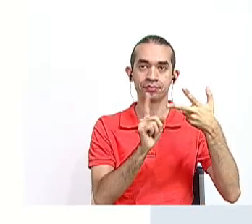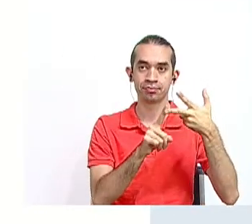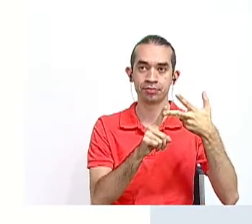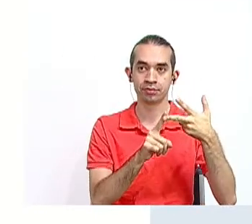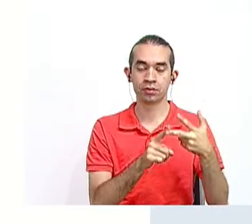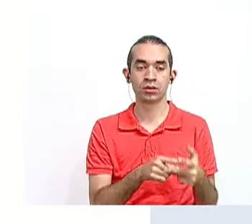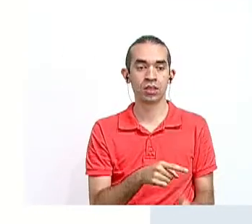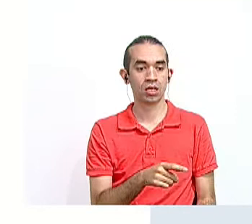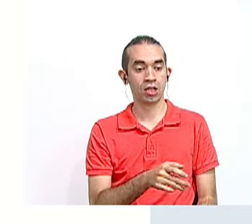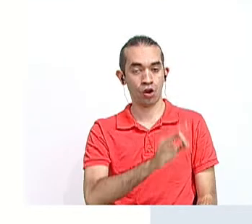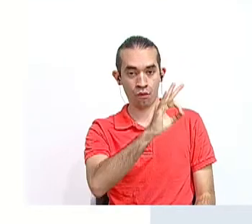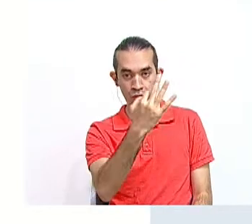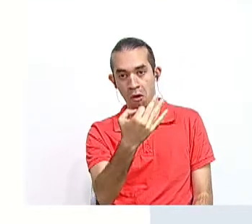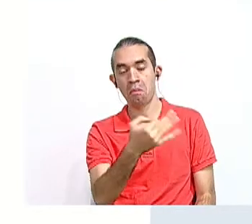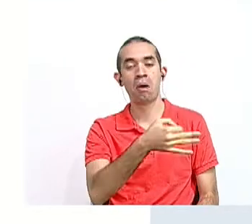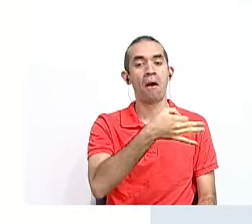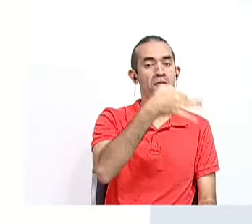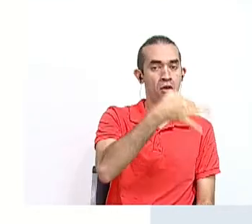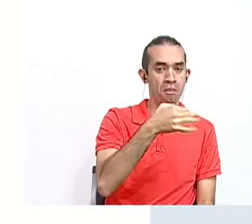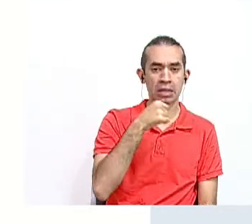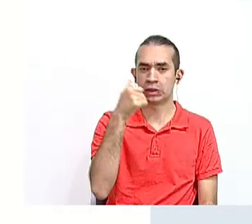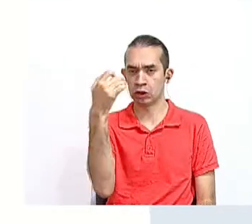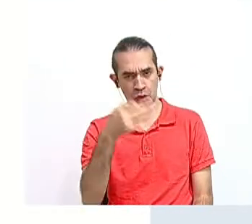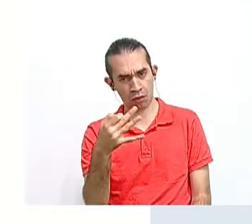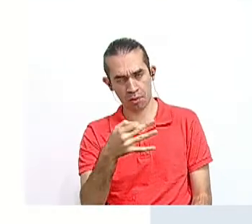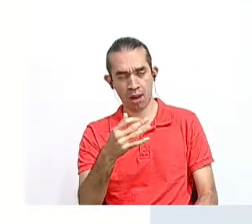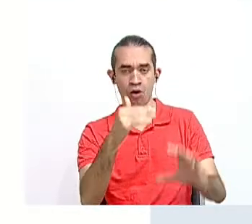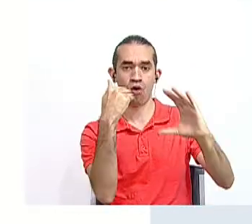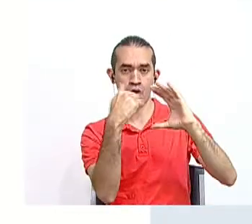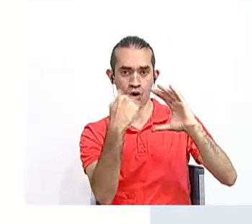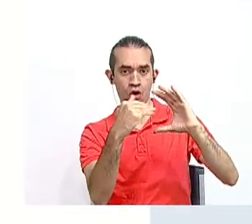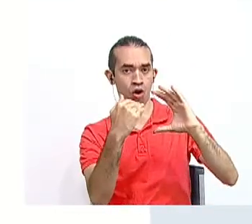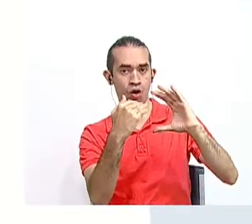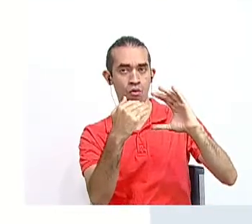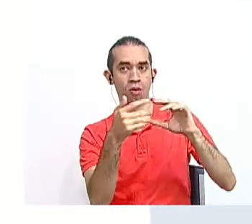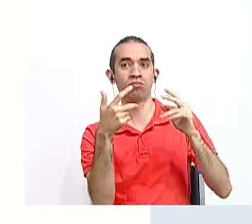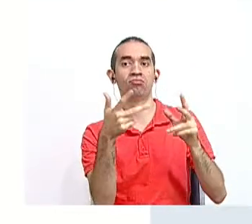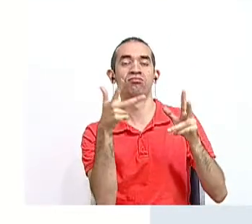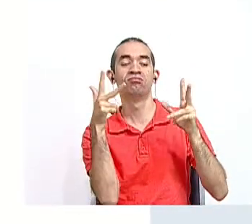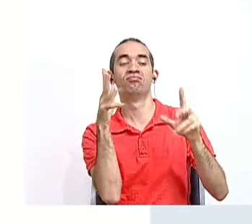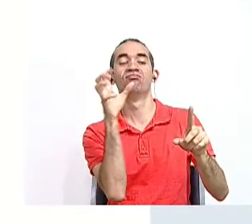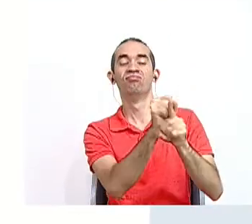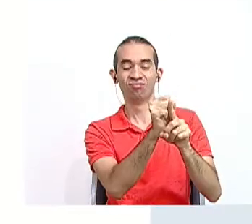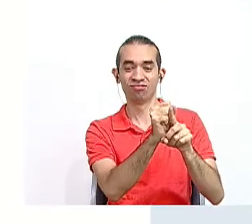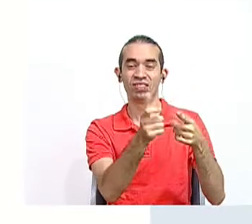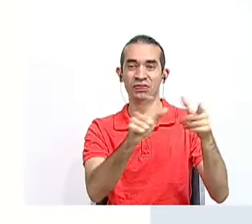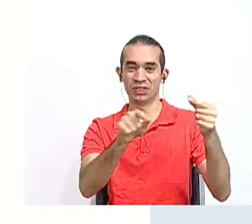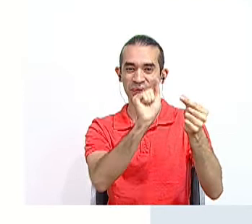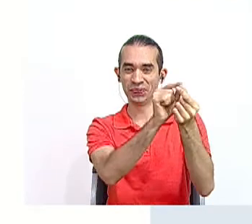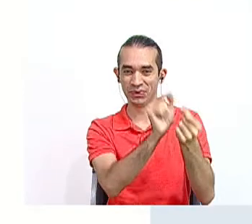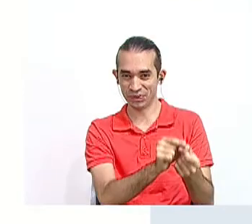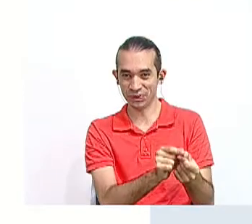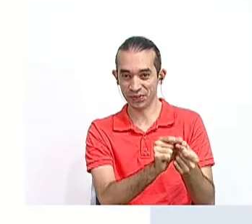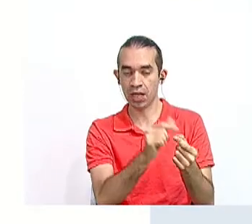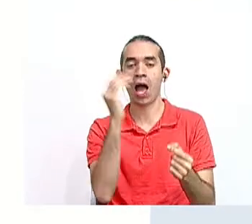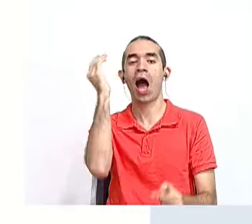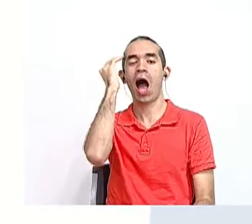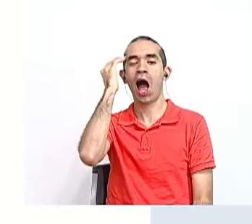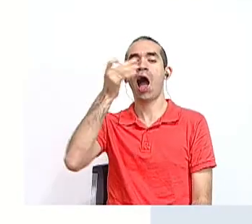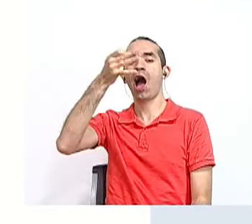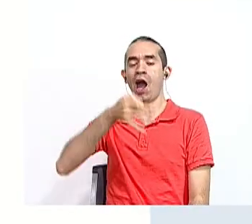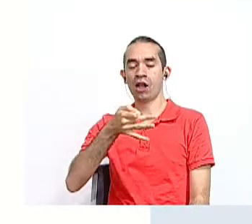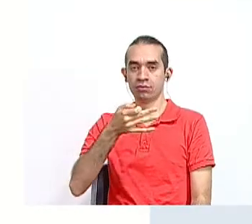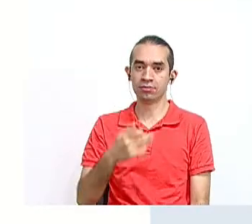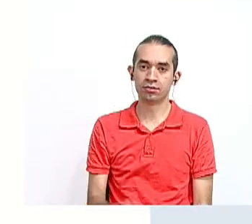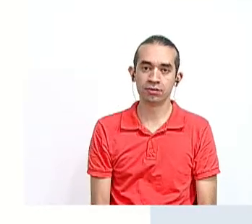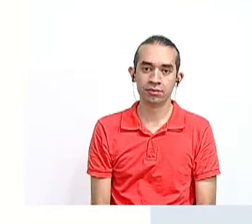specific language features, those key aspects that tell me that an email is formal or informal. And of course, we're going